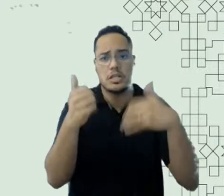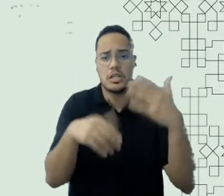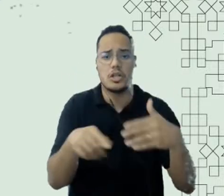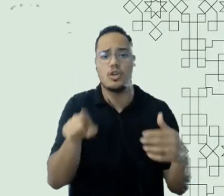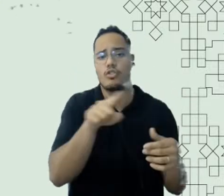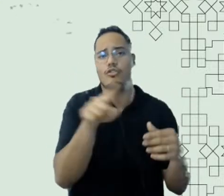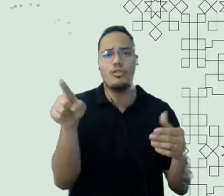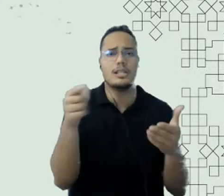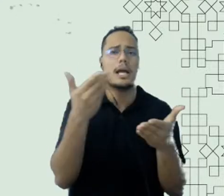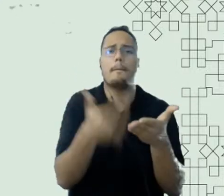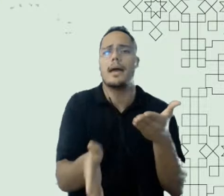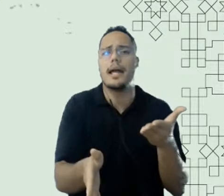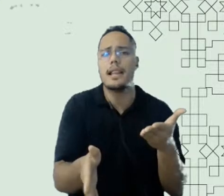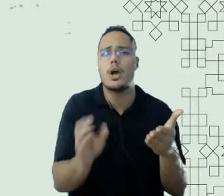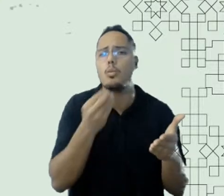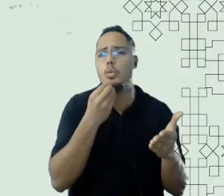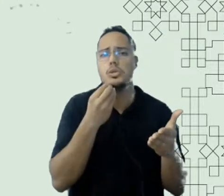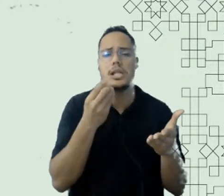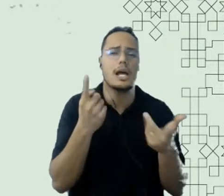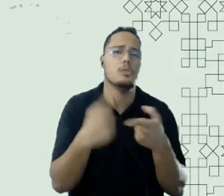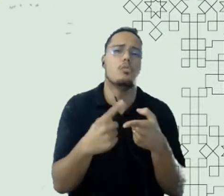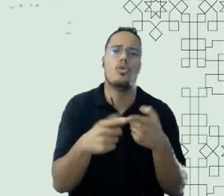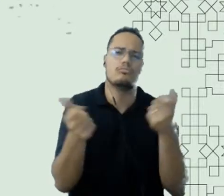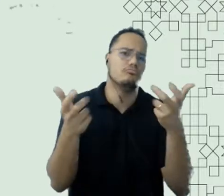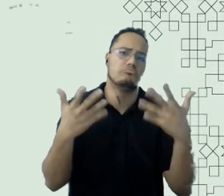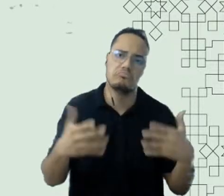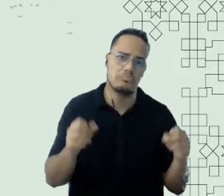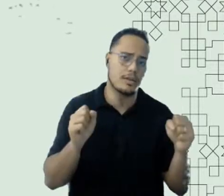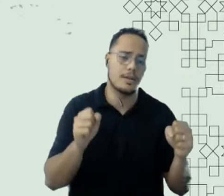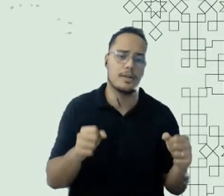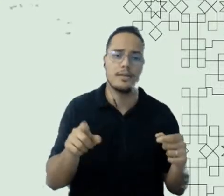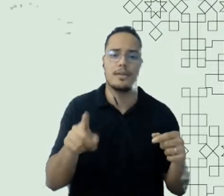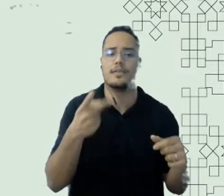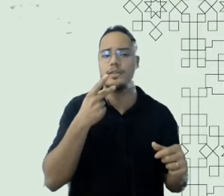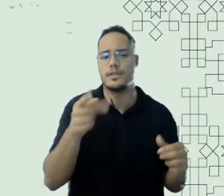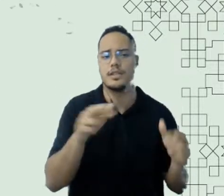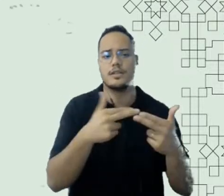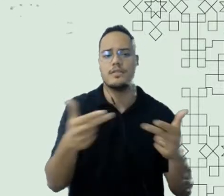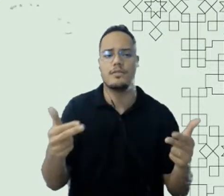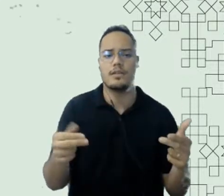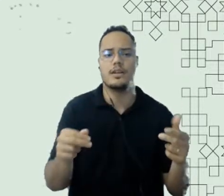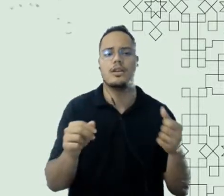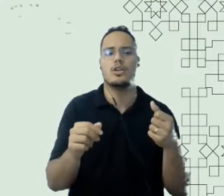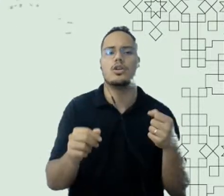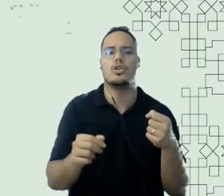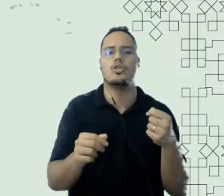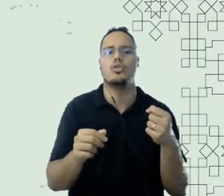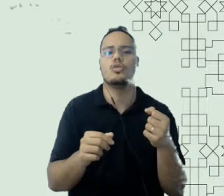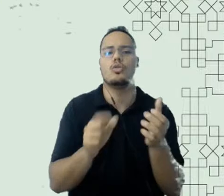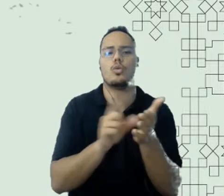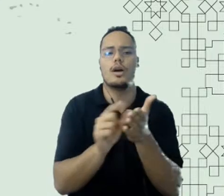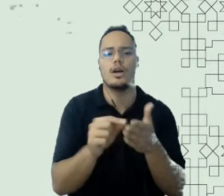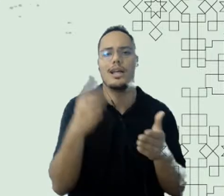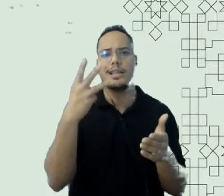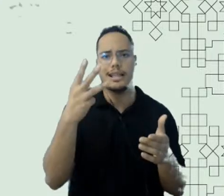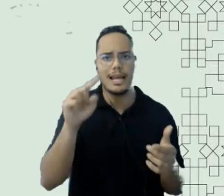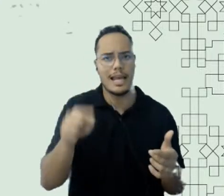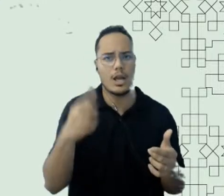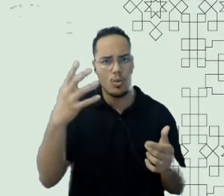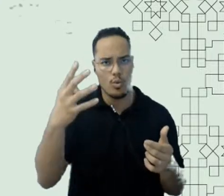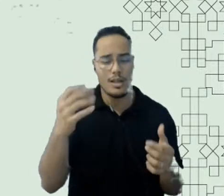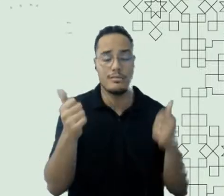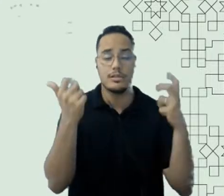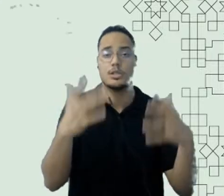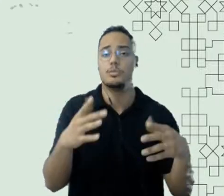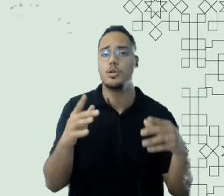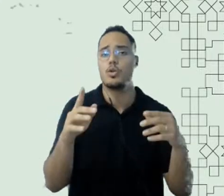about articles 3 and 4, that are those about data mining.